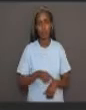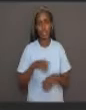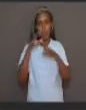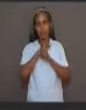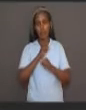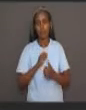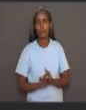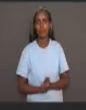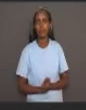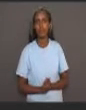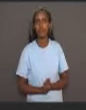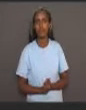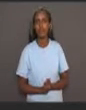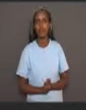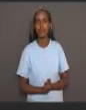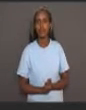Time's up.